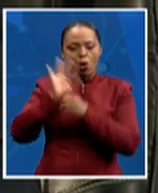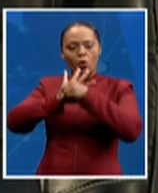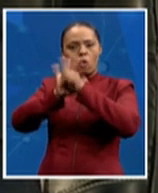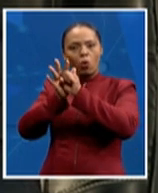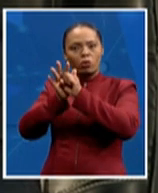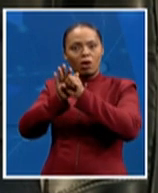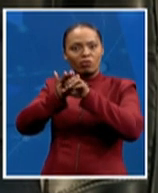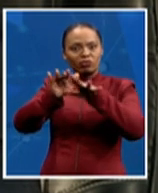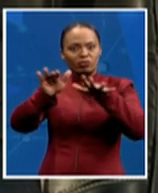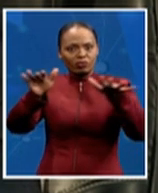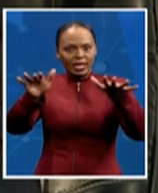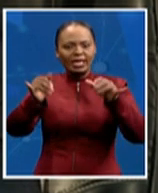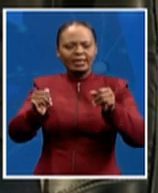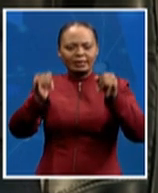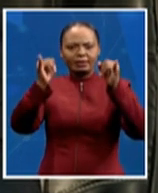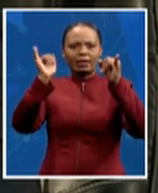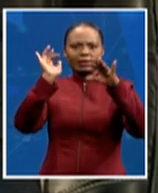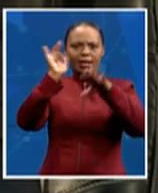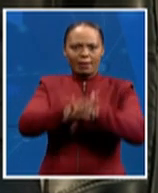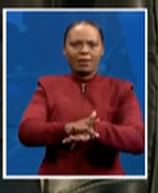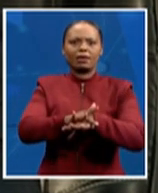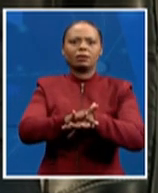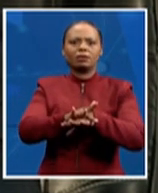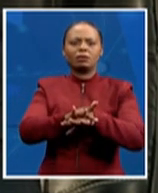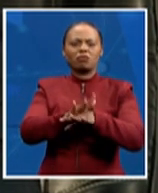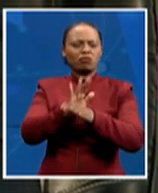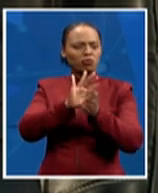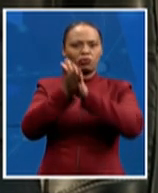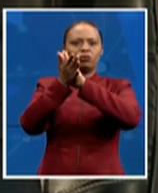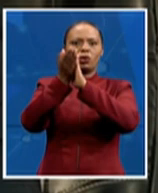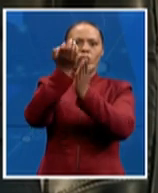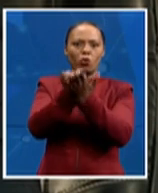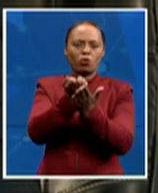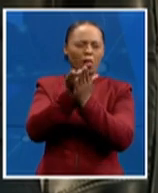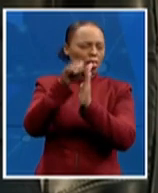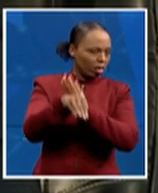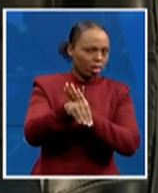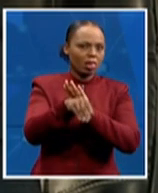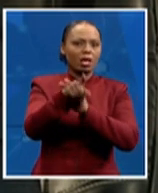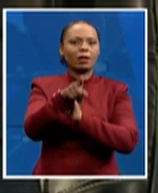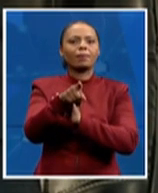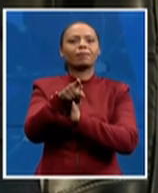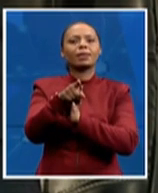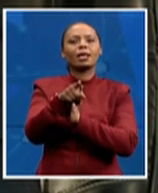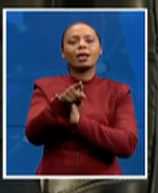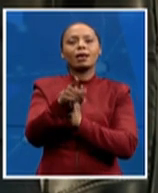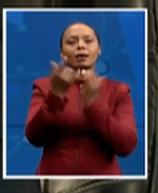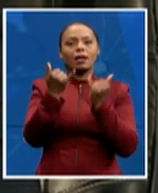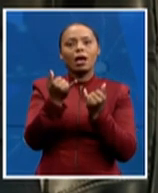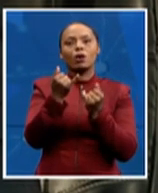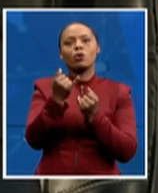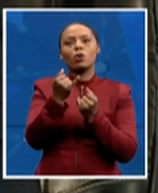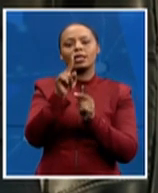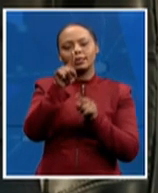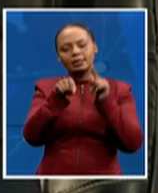of the country. The recent Labour Quarterly Survey has highlighted the severity of the impact